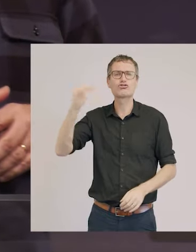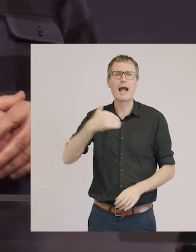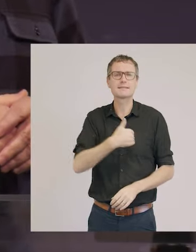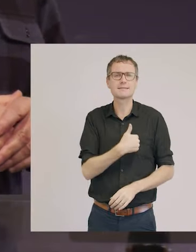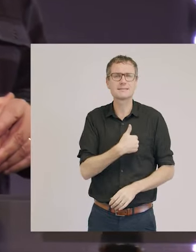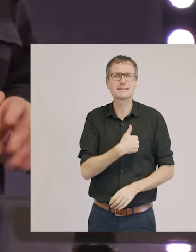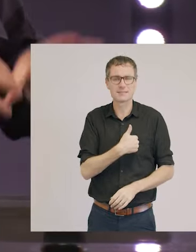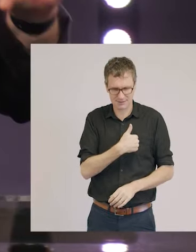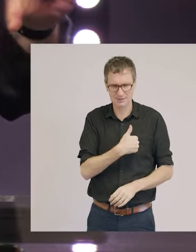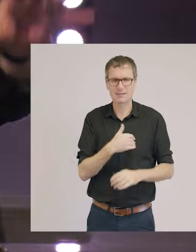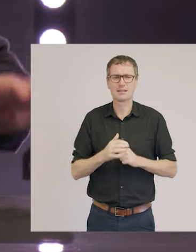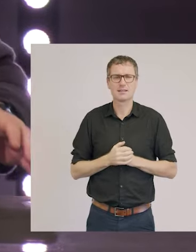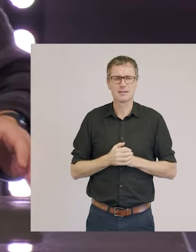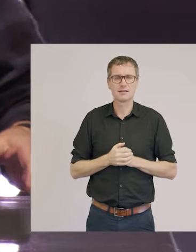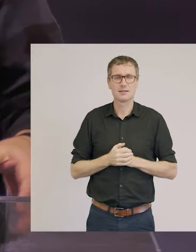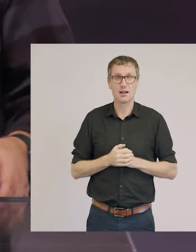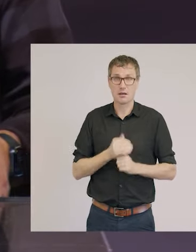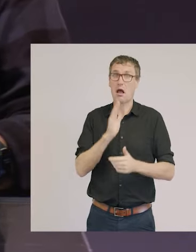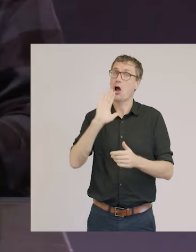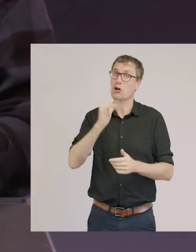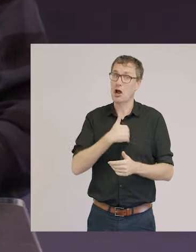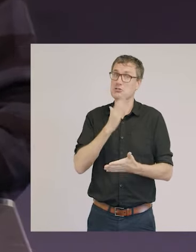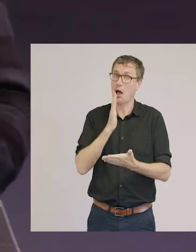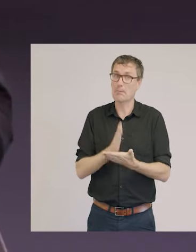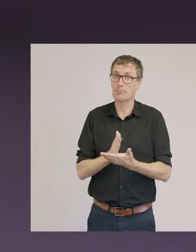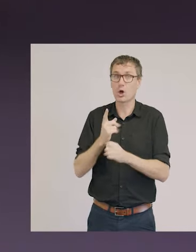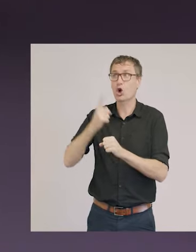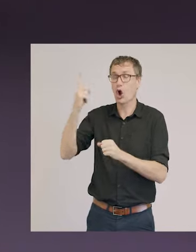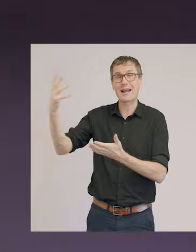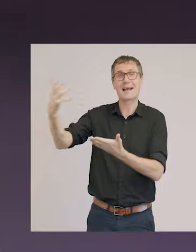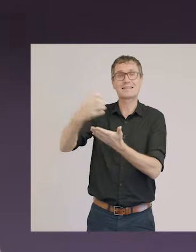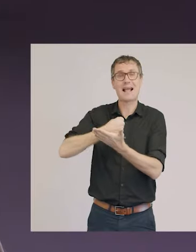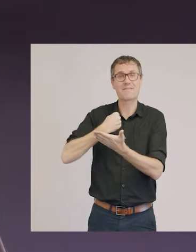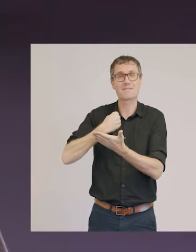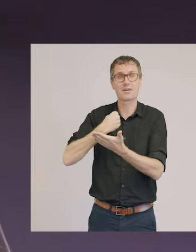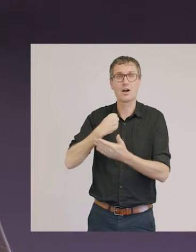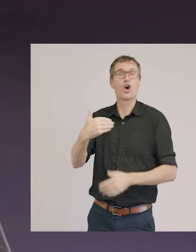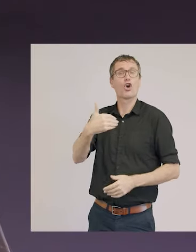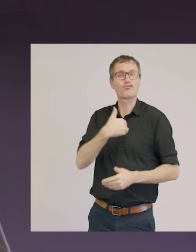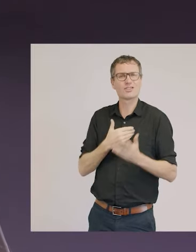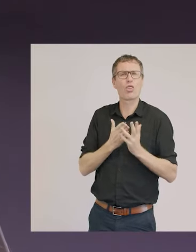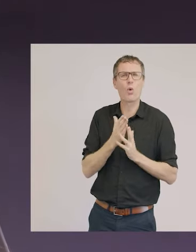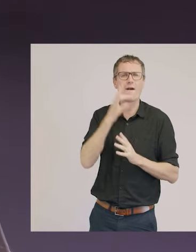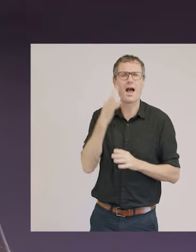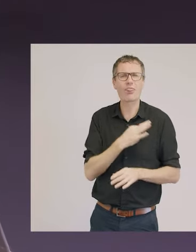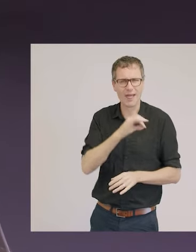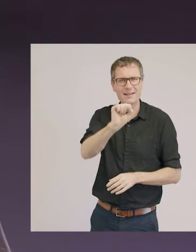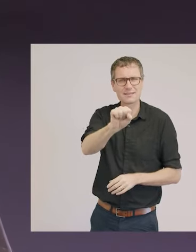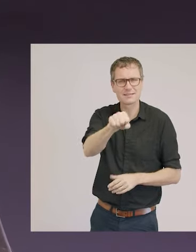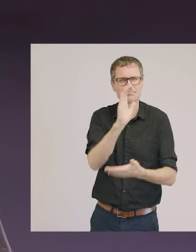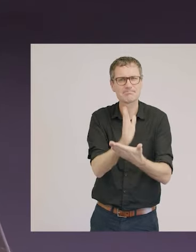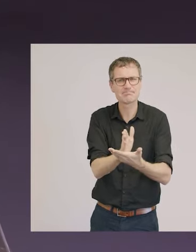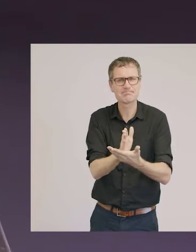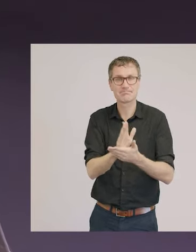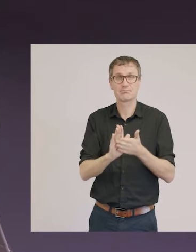grace. I mean, grace in itself is not a deception, obviously. You know, God saves us by grace through faith, the Bible